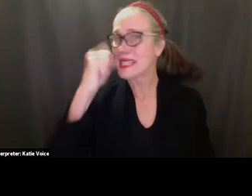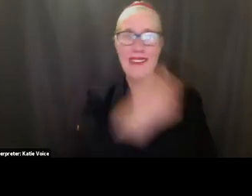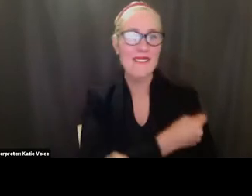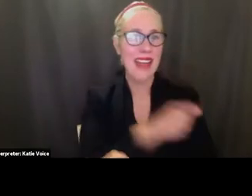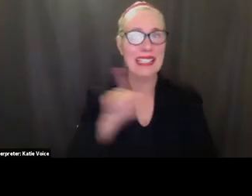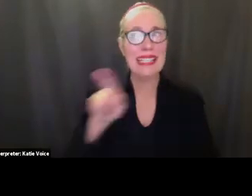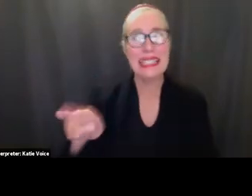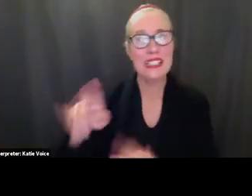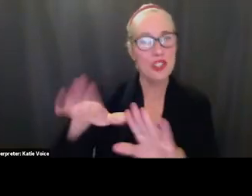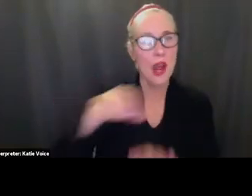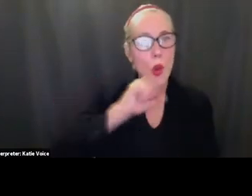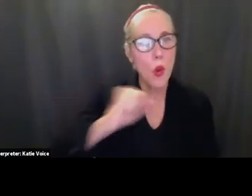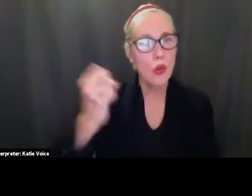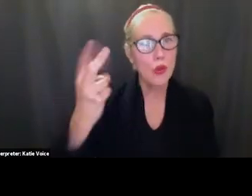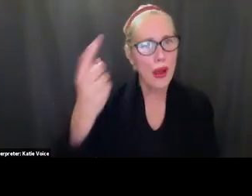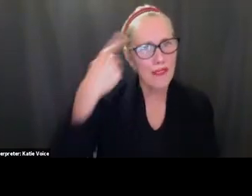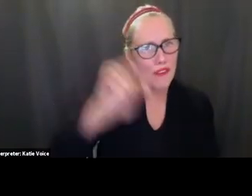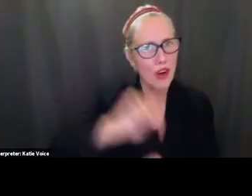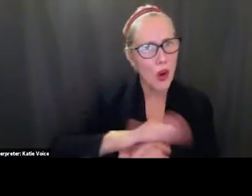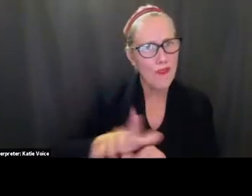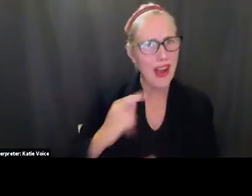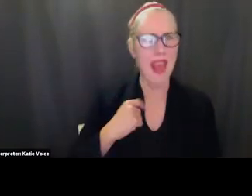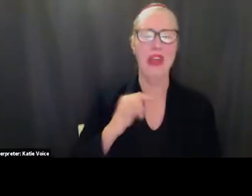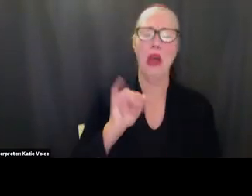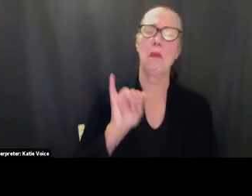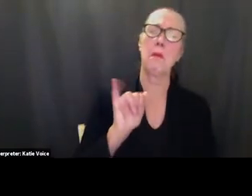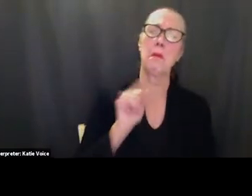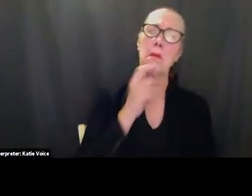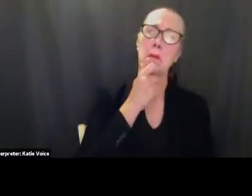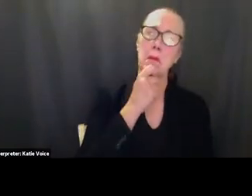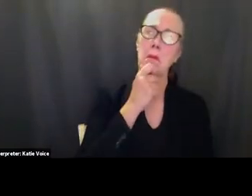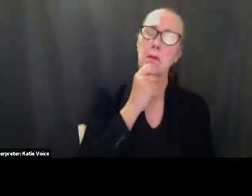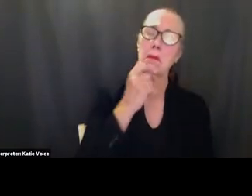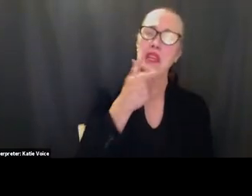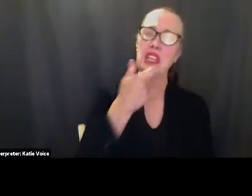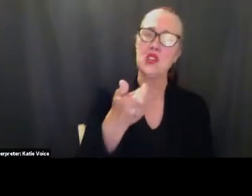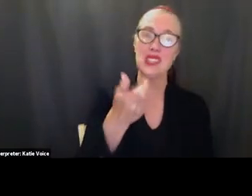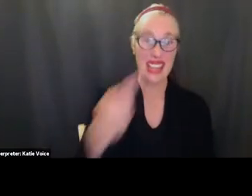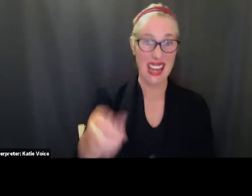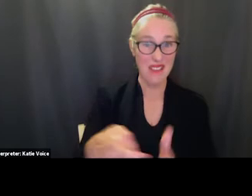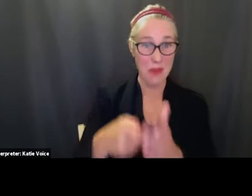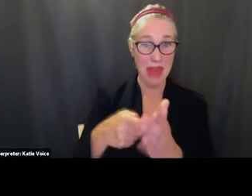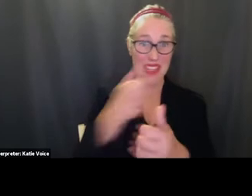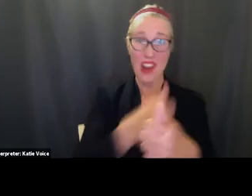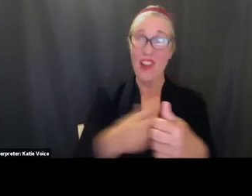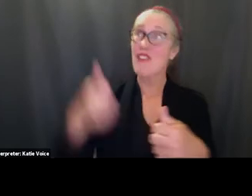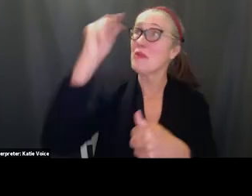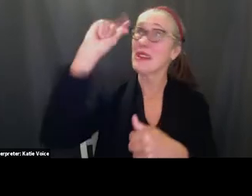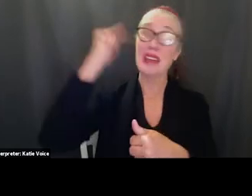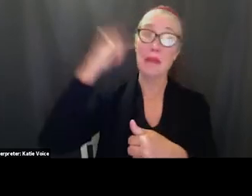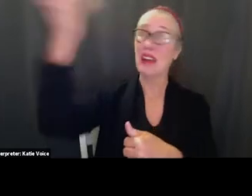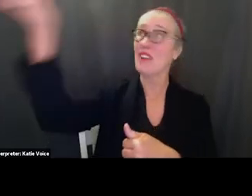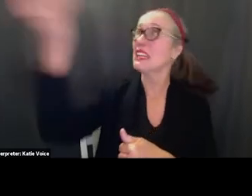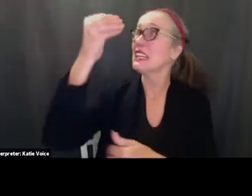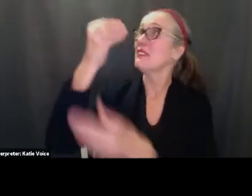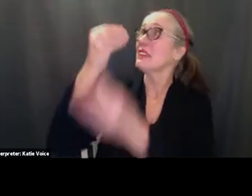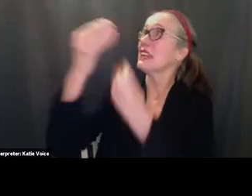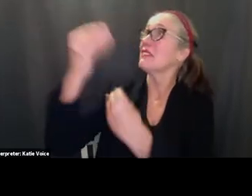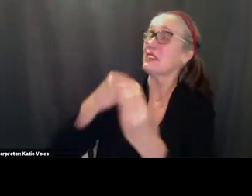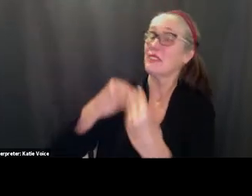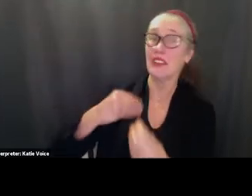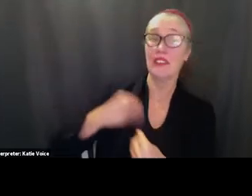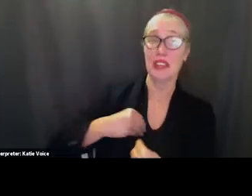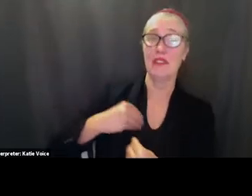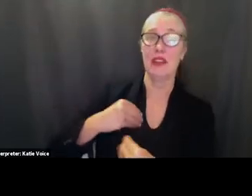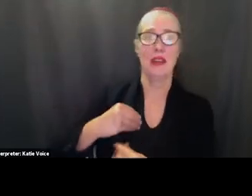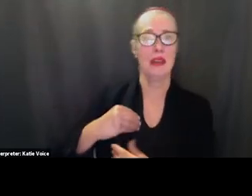interesting um you know if these mandates are coming from the top of the the food chain and down you know it